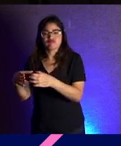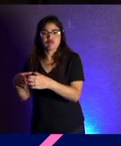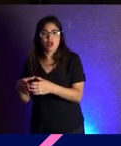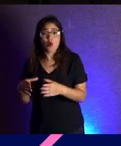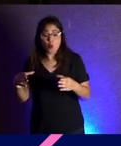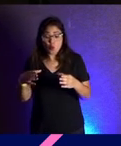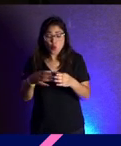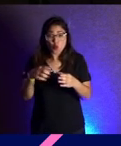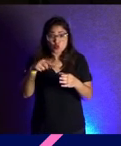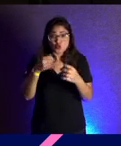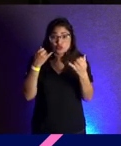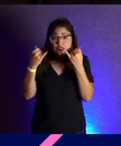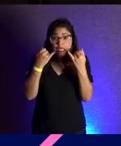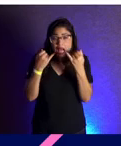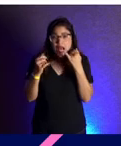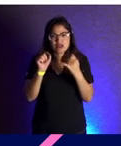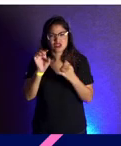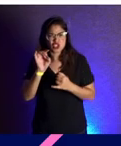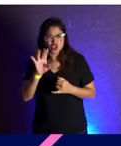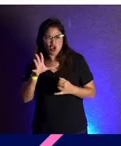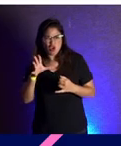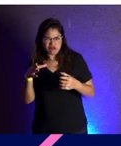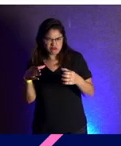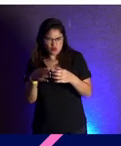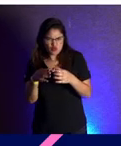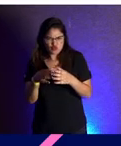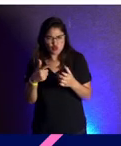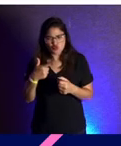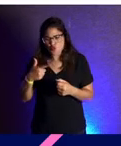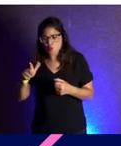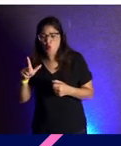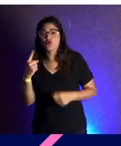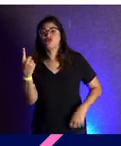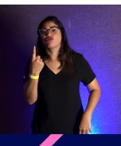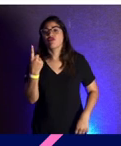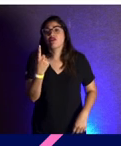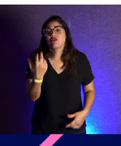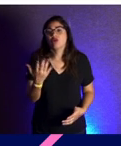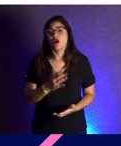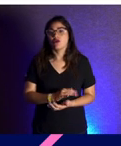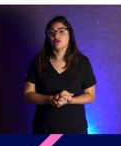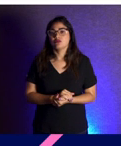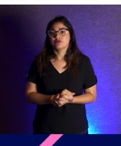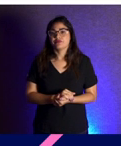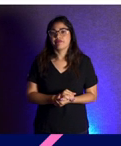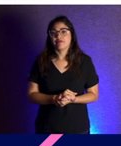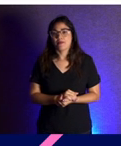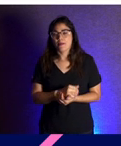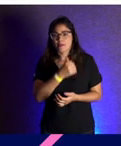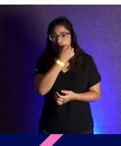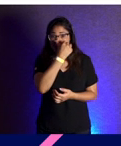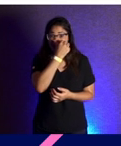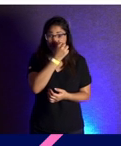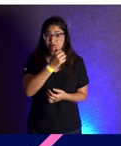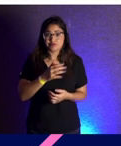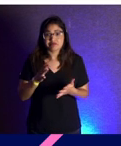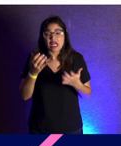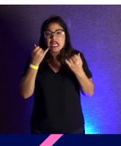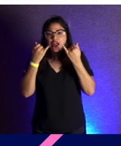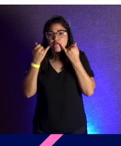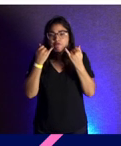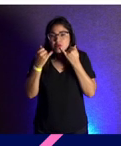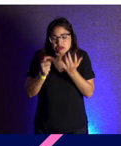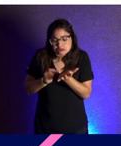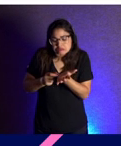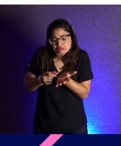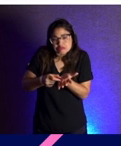subset of another data set, so it's really different. Or we might learn that one data set reflects one community and another data set reflects a different community.